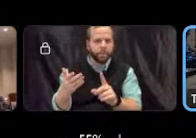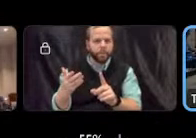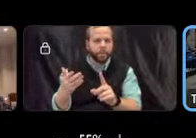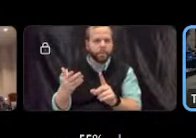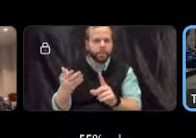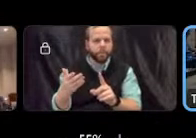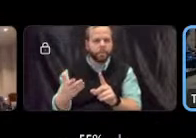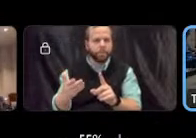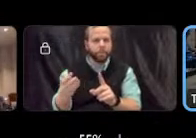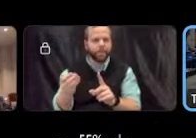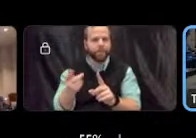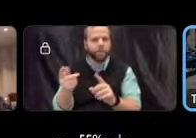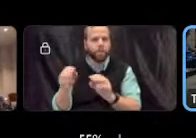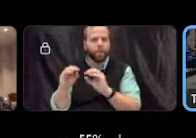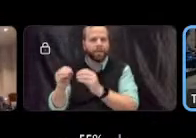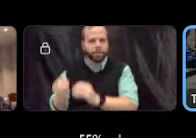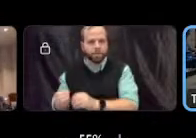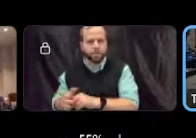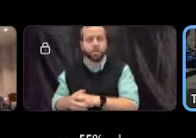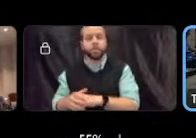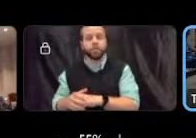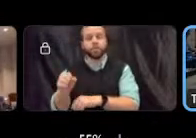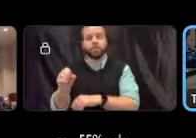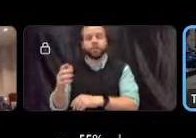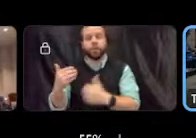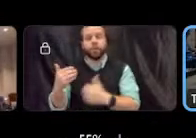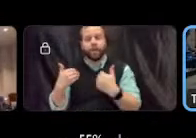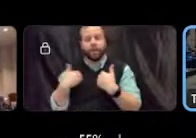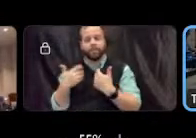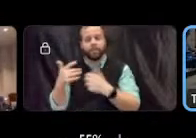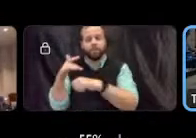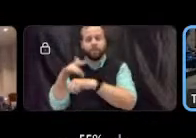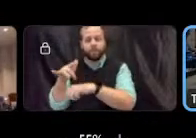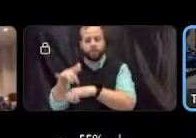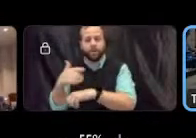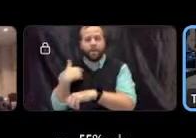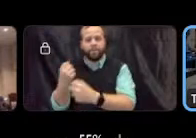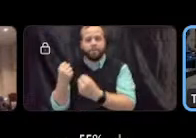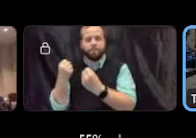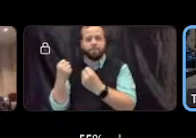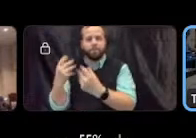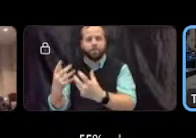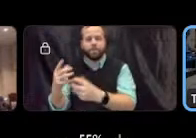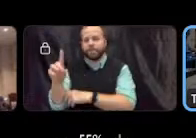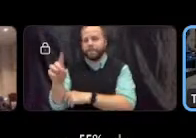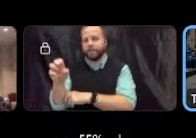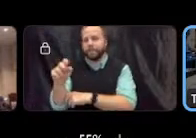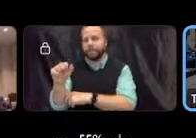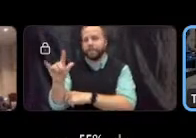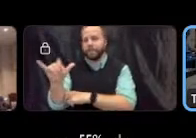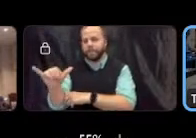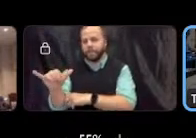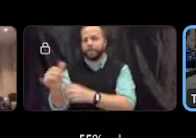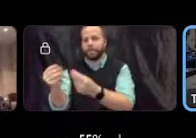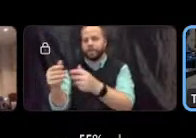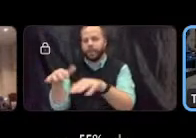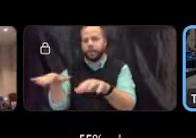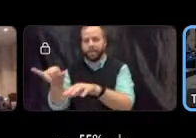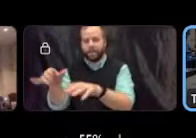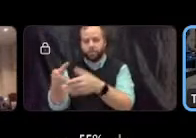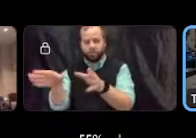So there is available at multiple density land for all densities in the general